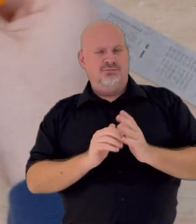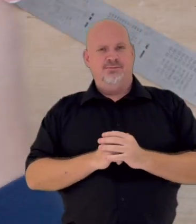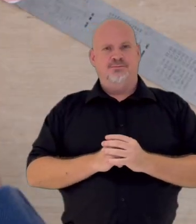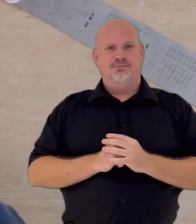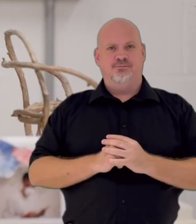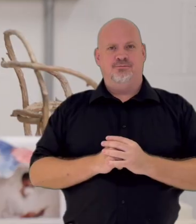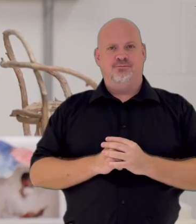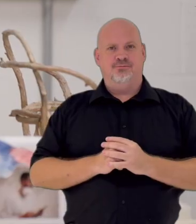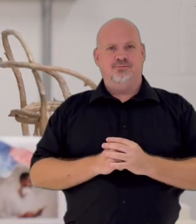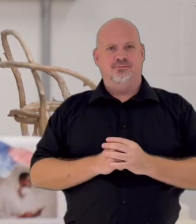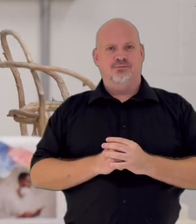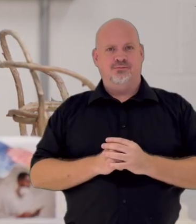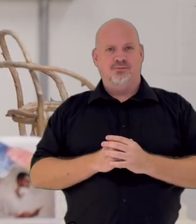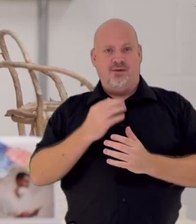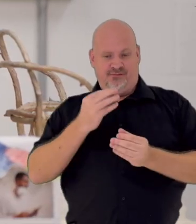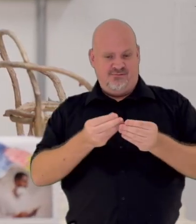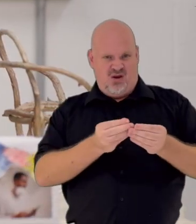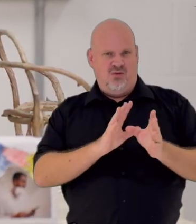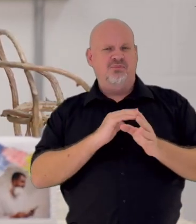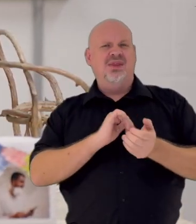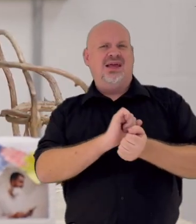And keep those for later.